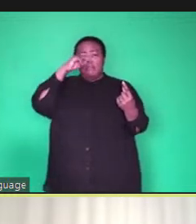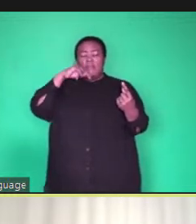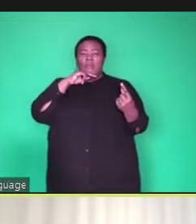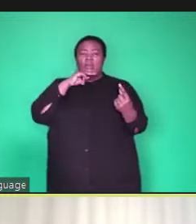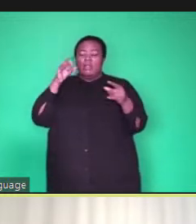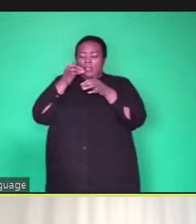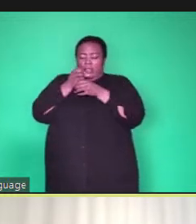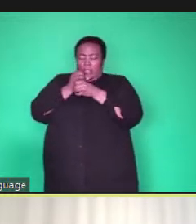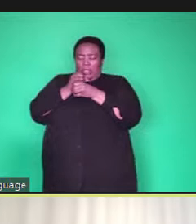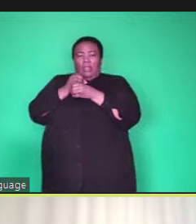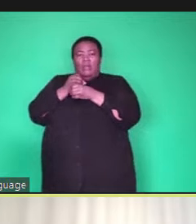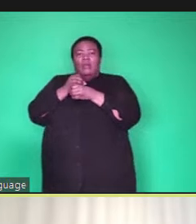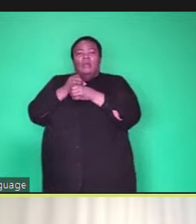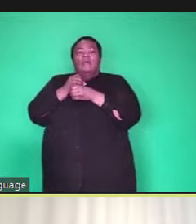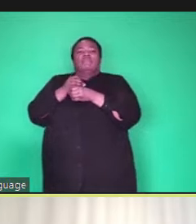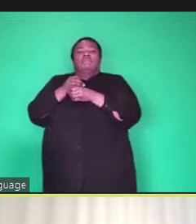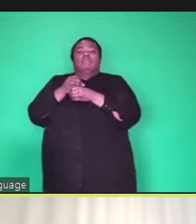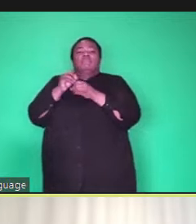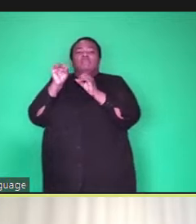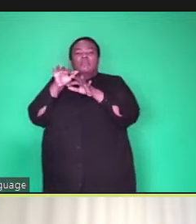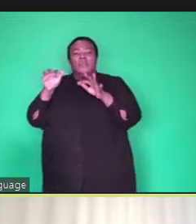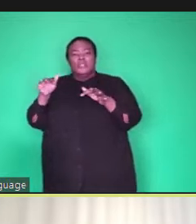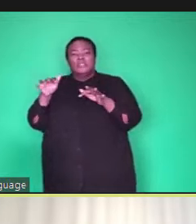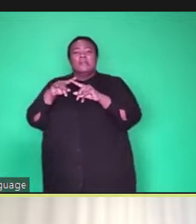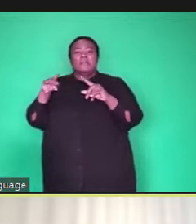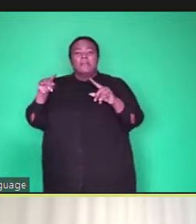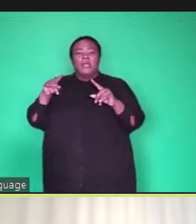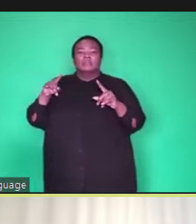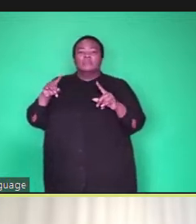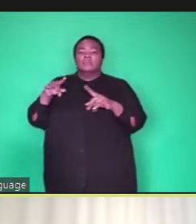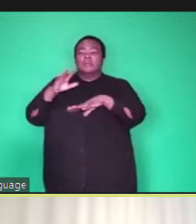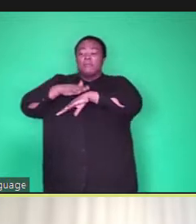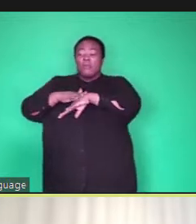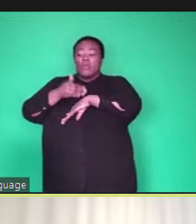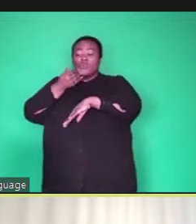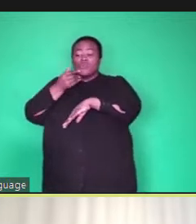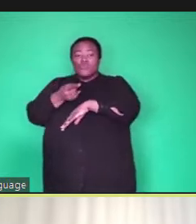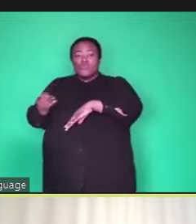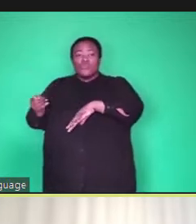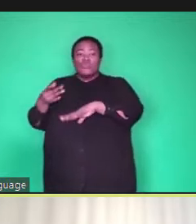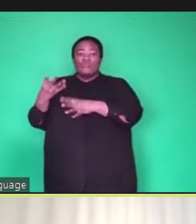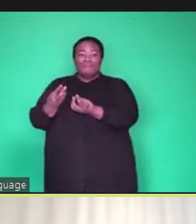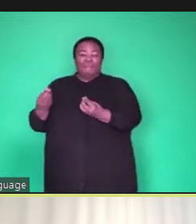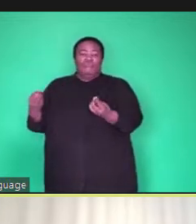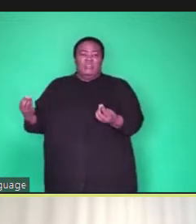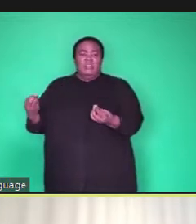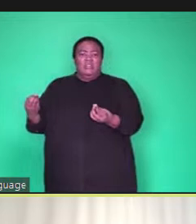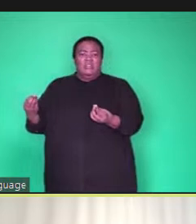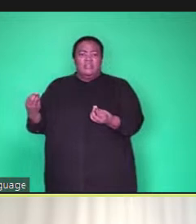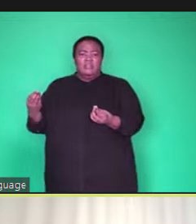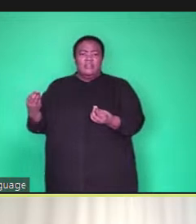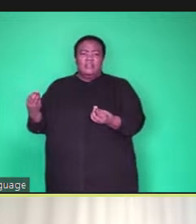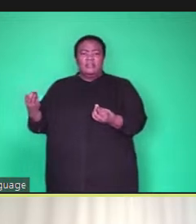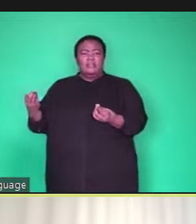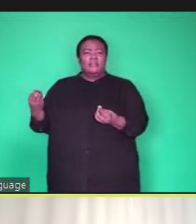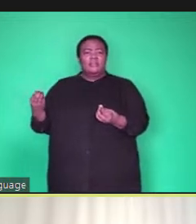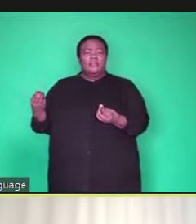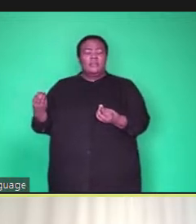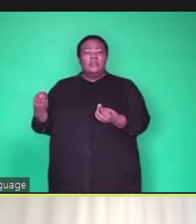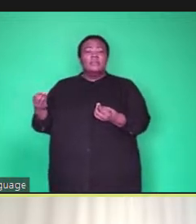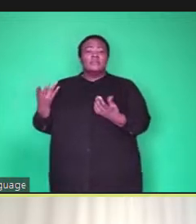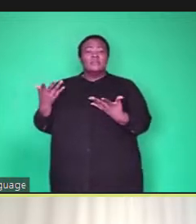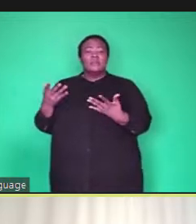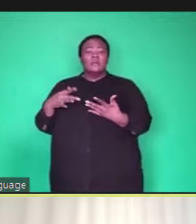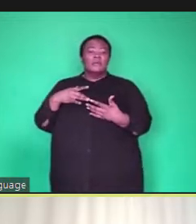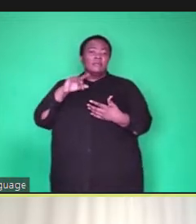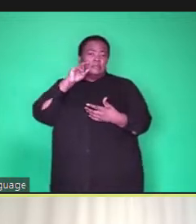a very small village, but it's overwhelmingly dominated by children, with a hollowed out prime age adult population and some